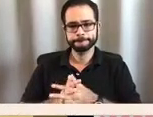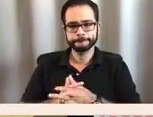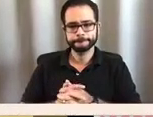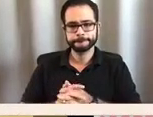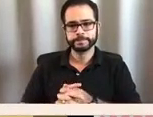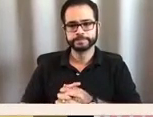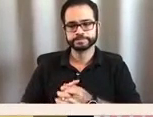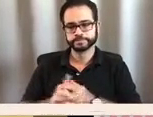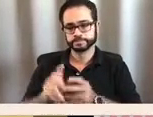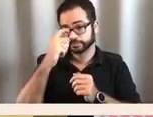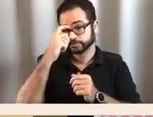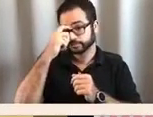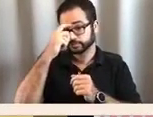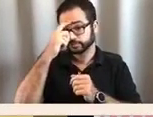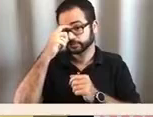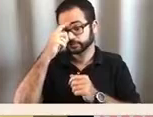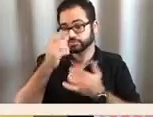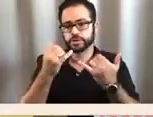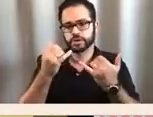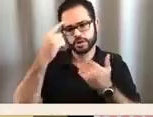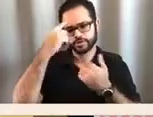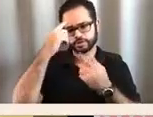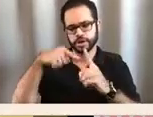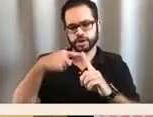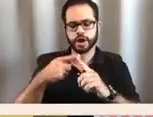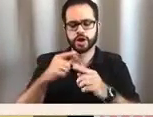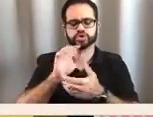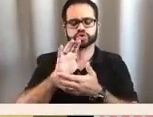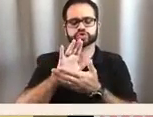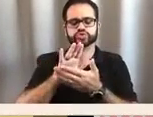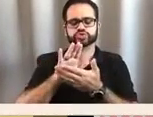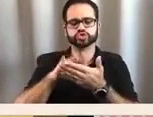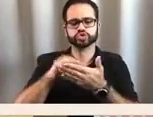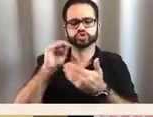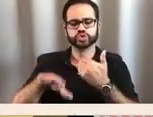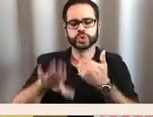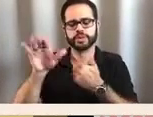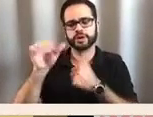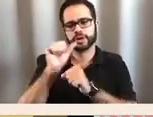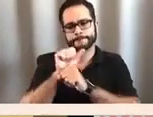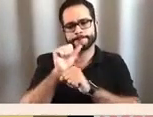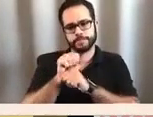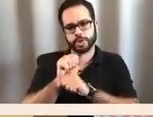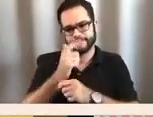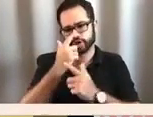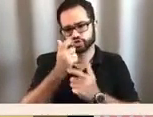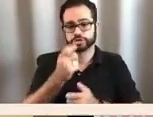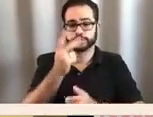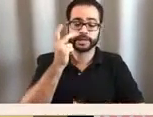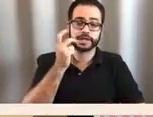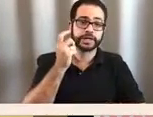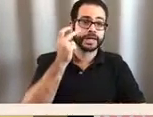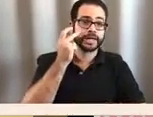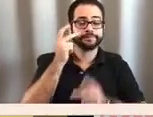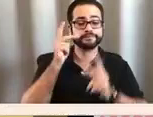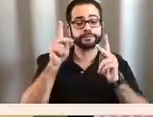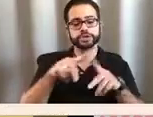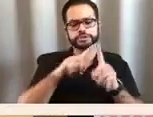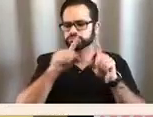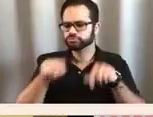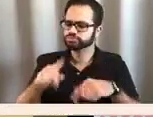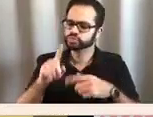Next, let's think about students' employment interest, because when someone's thinking of going to